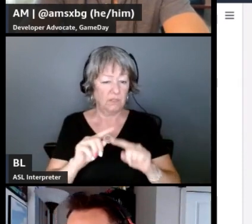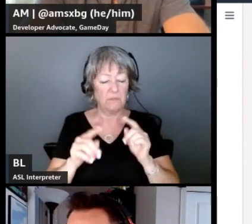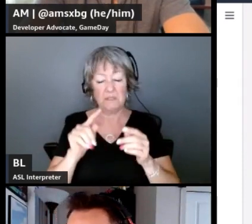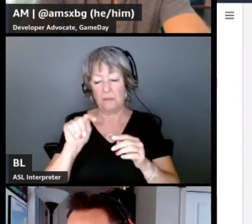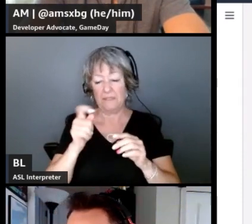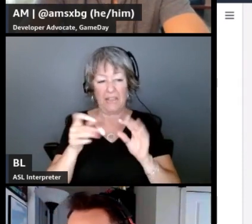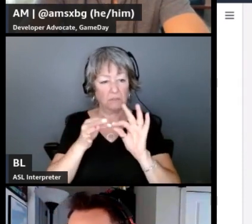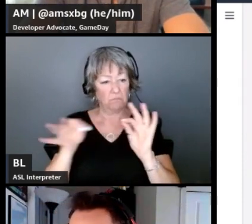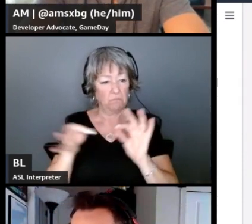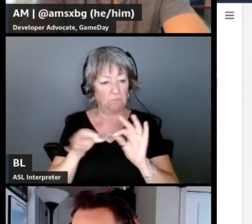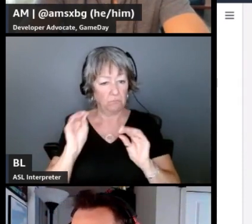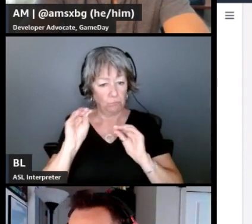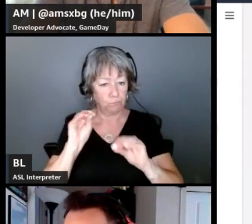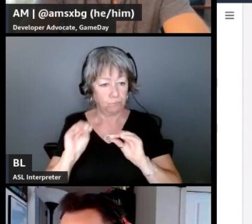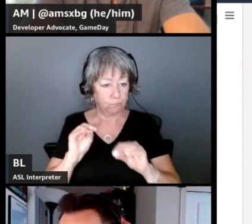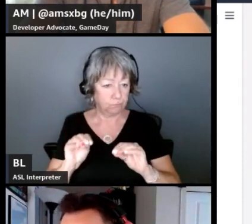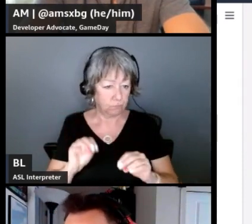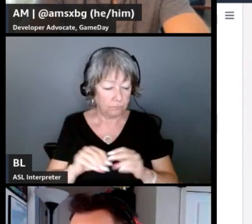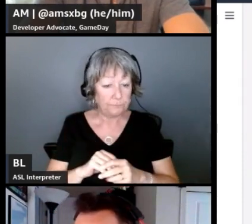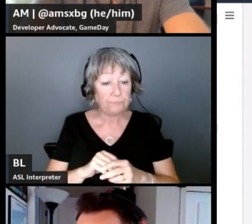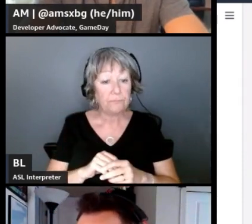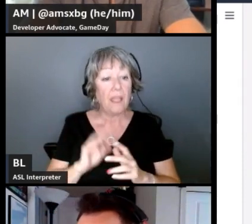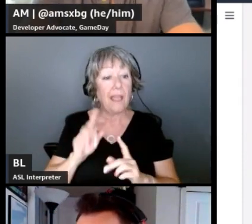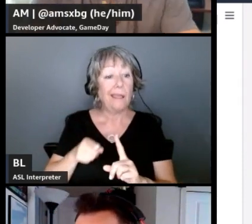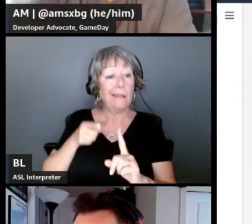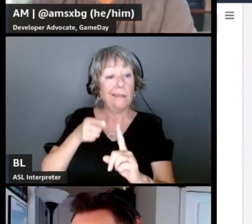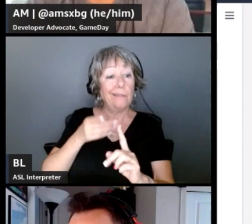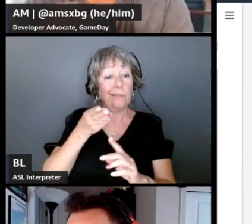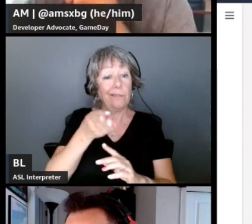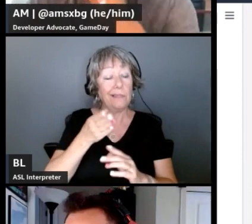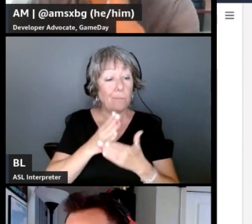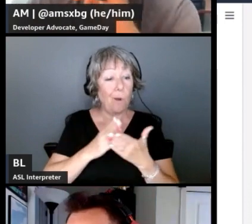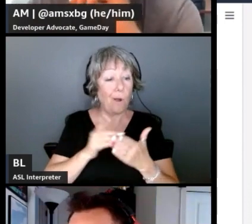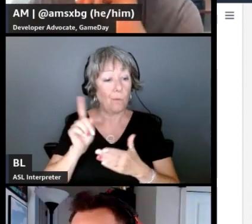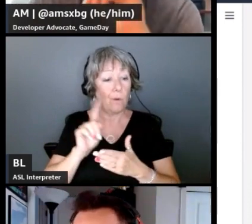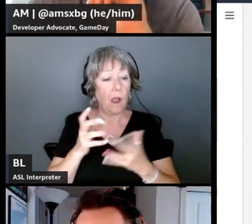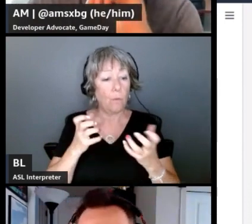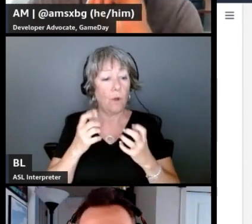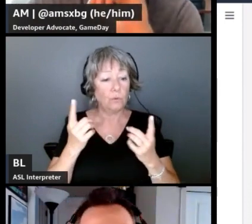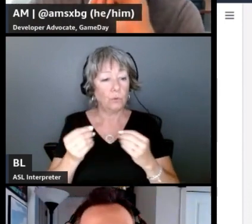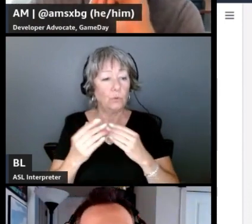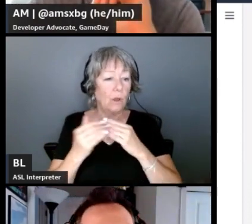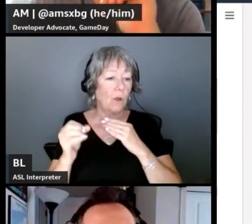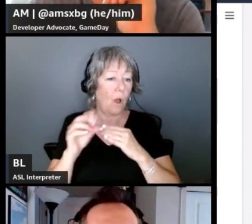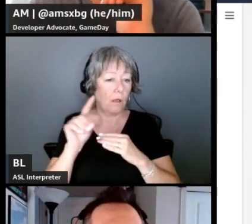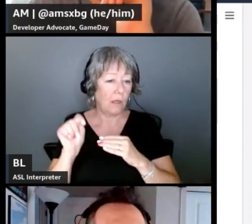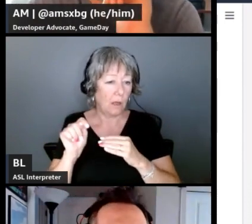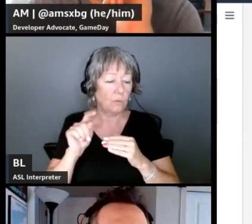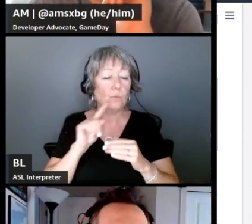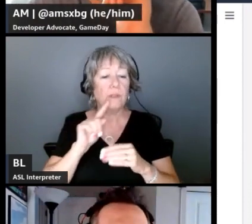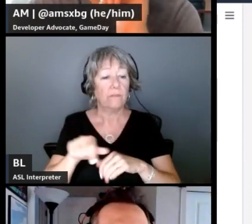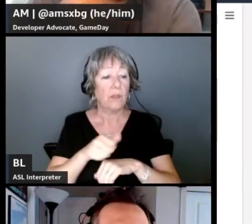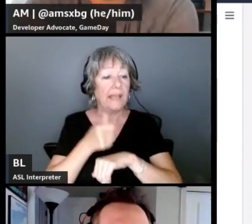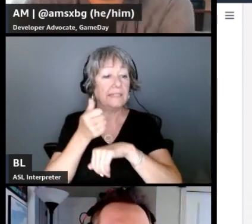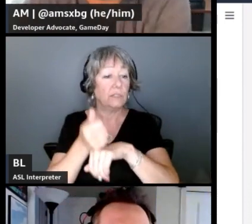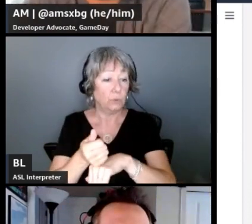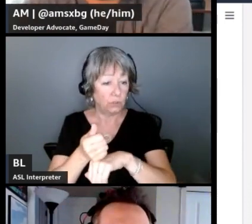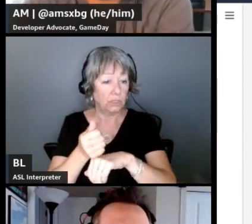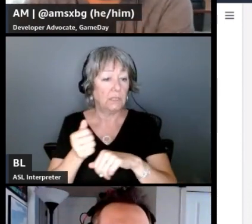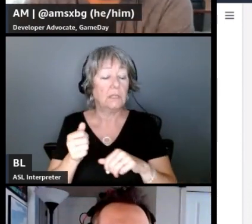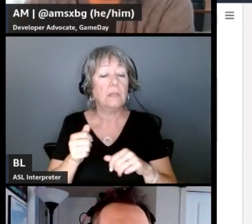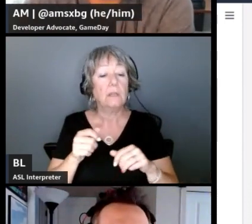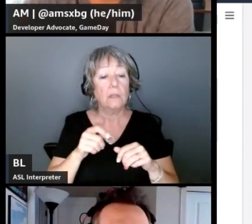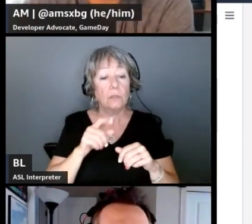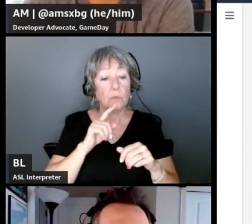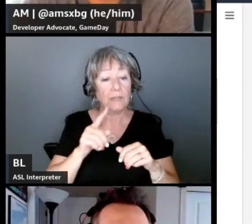here. And in this section, one of the things that I do want to do a call out is in the execution configuration. And what that means